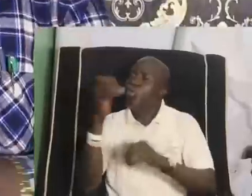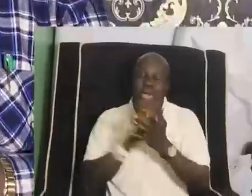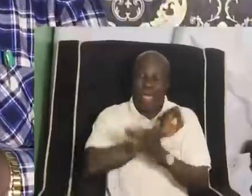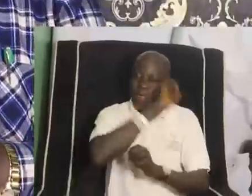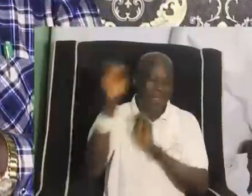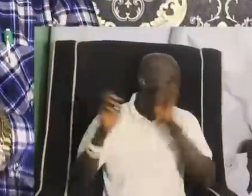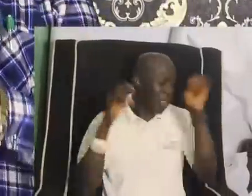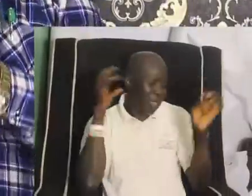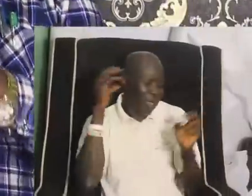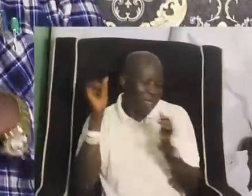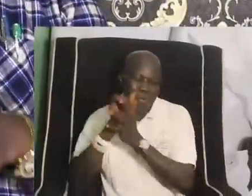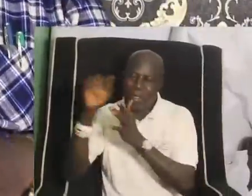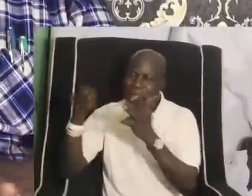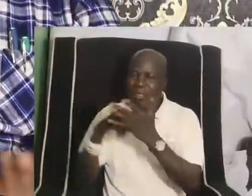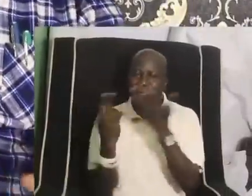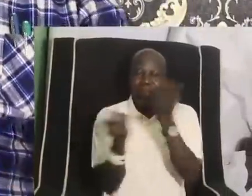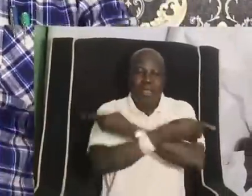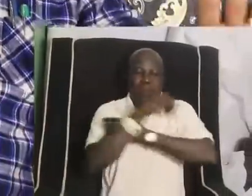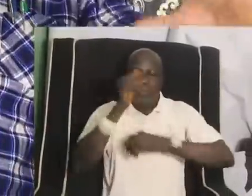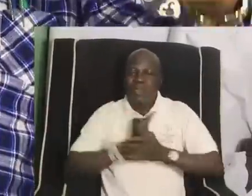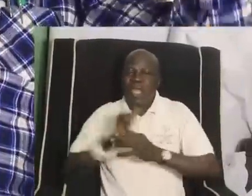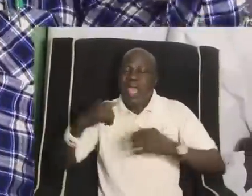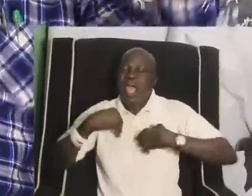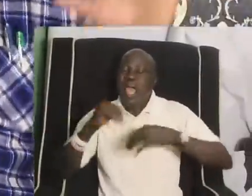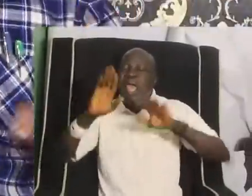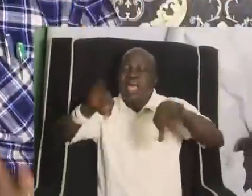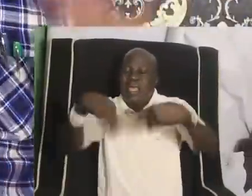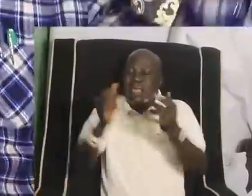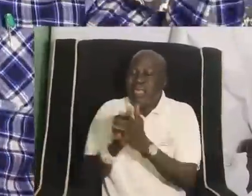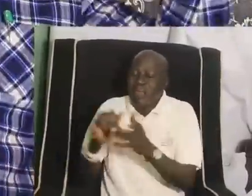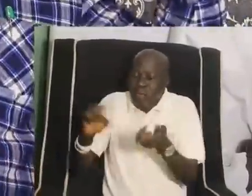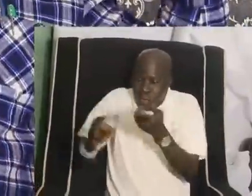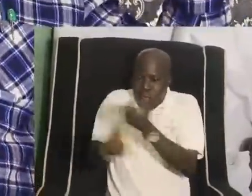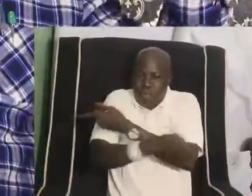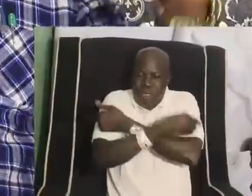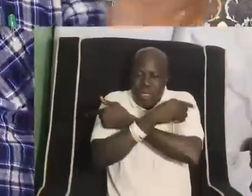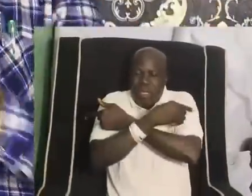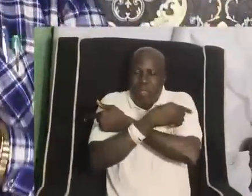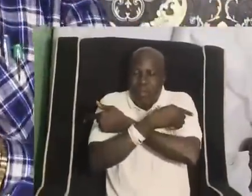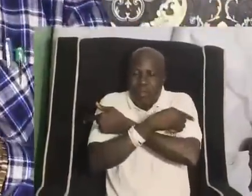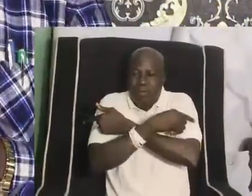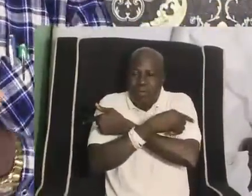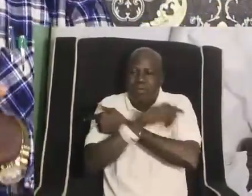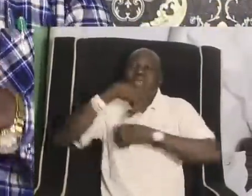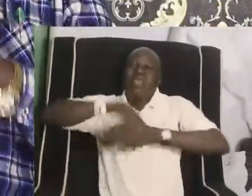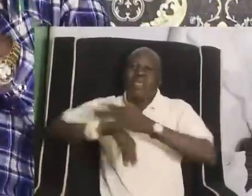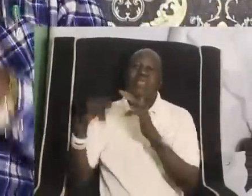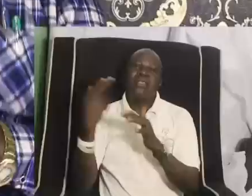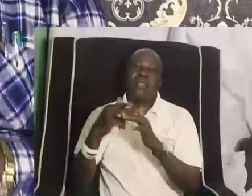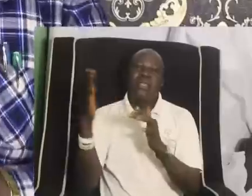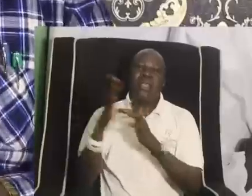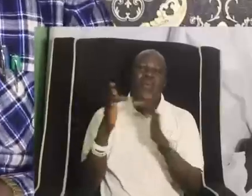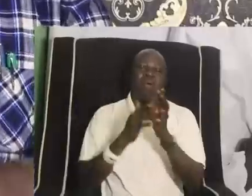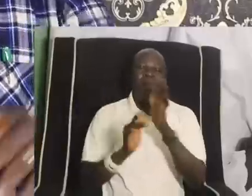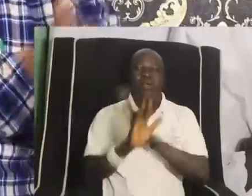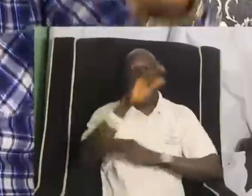Everyone that is hearing me today of mercy. I pray today. In the name of the Lord